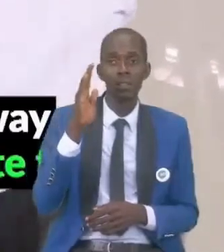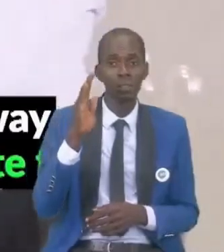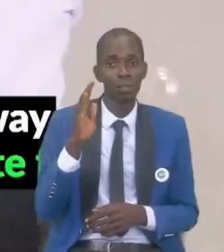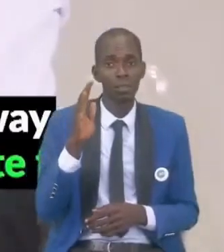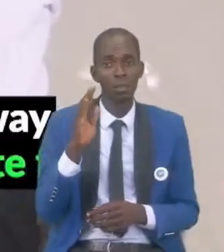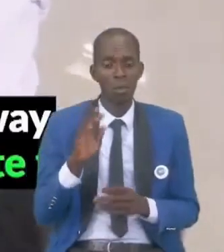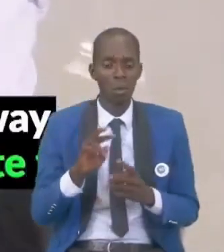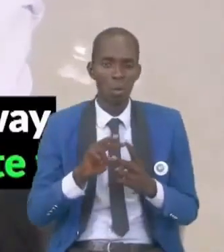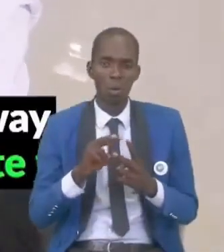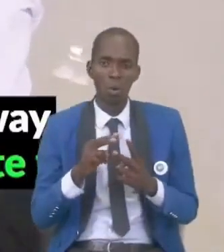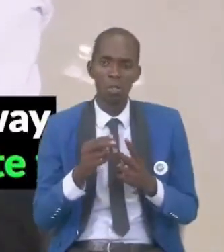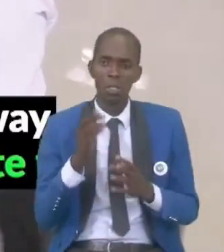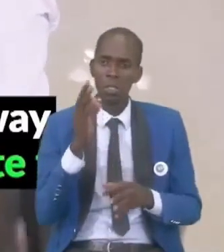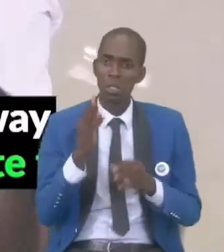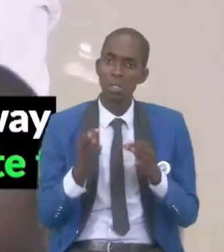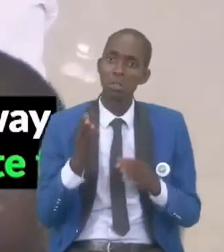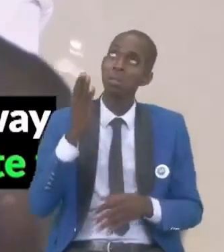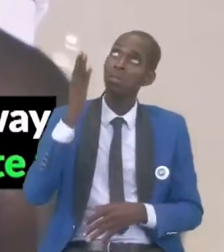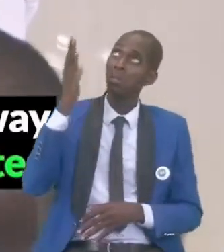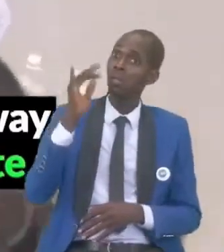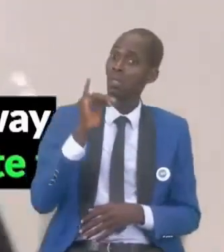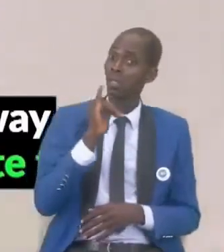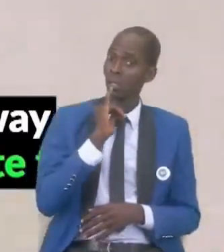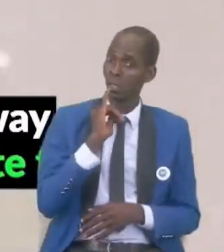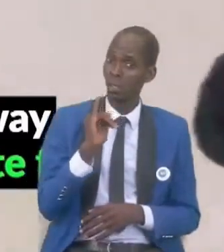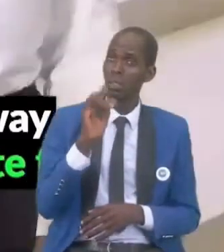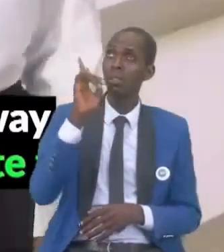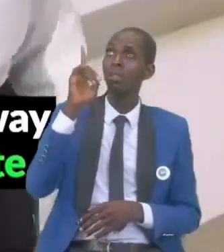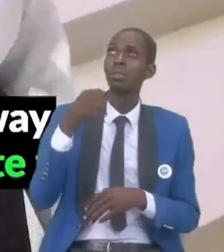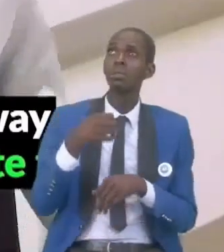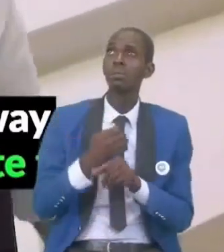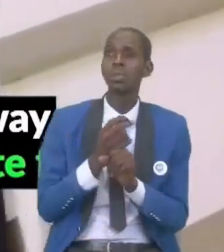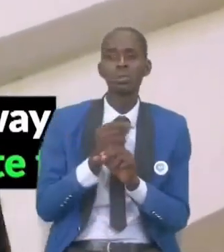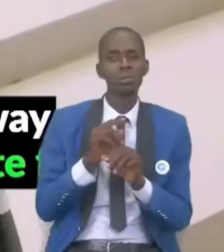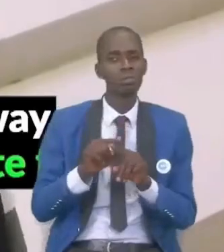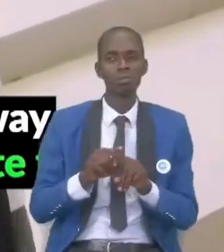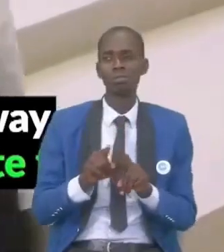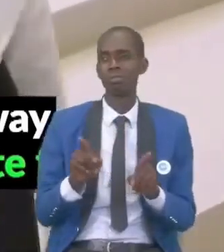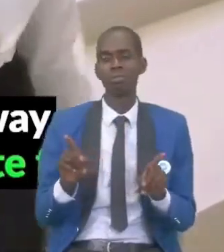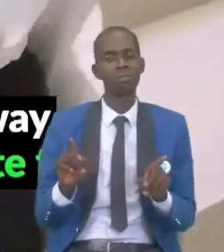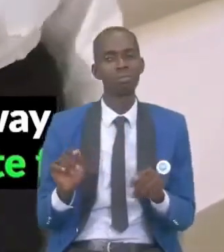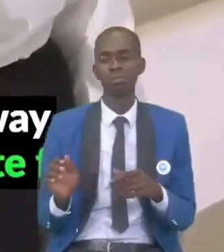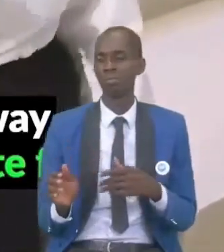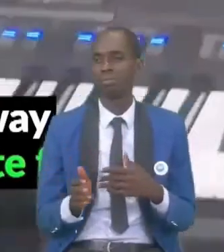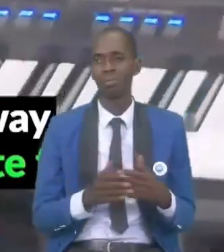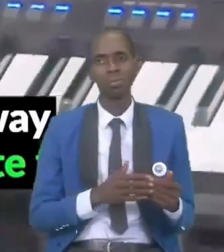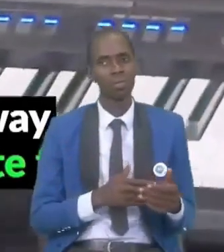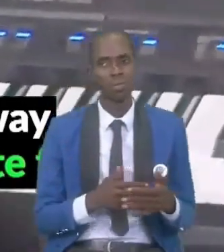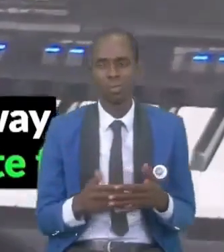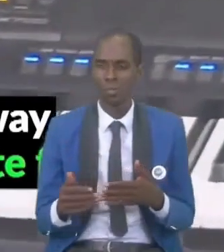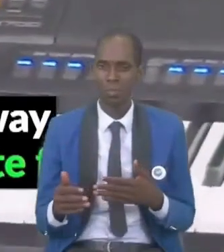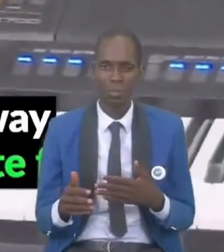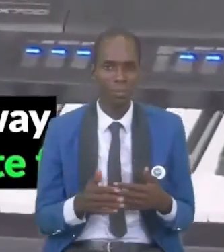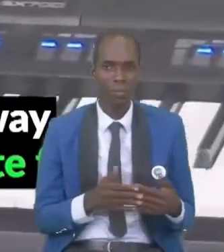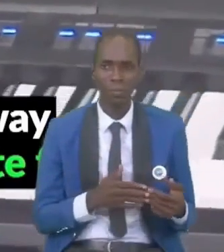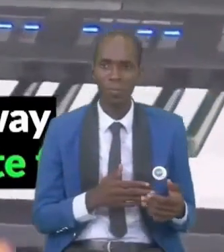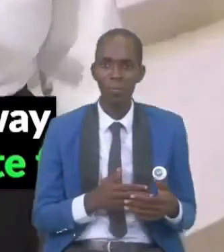or if there is, he makes no difference anyway.